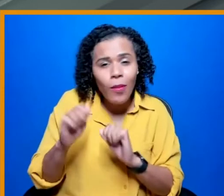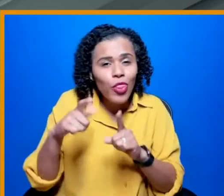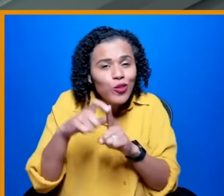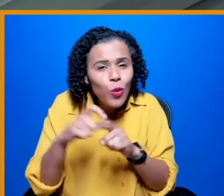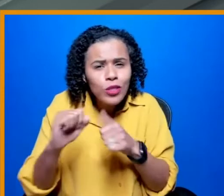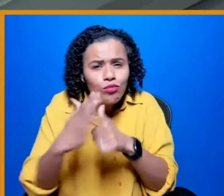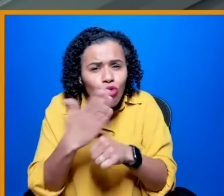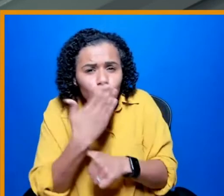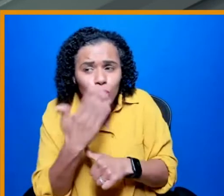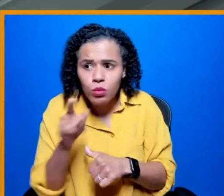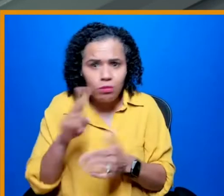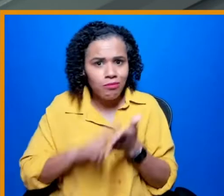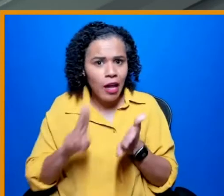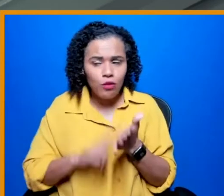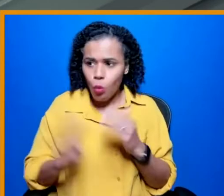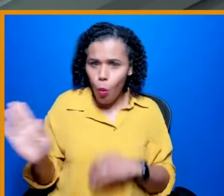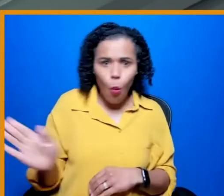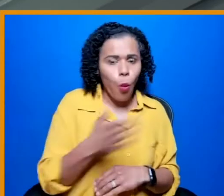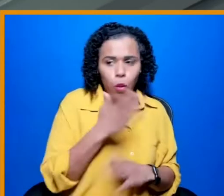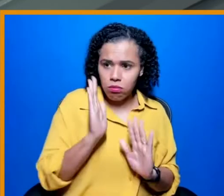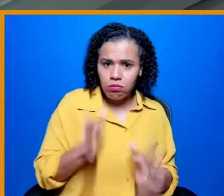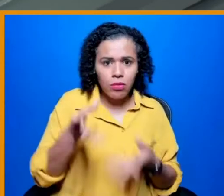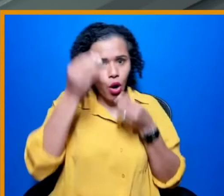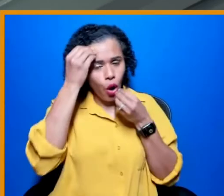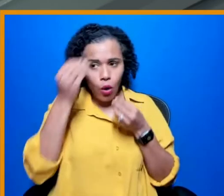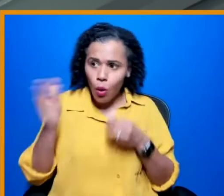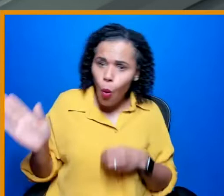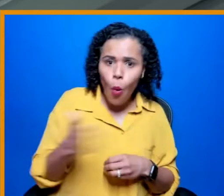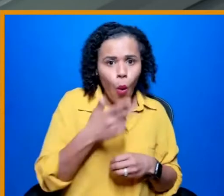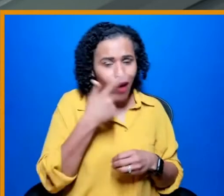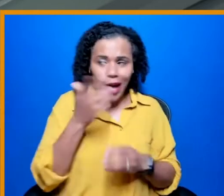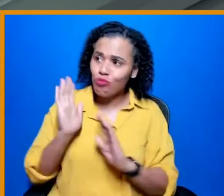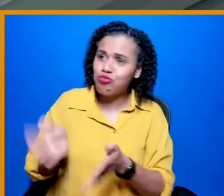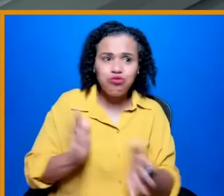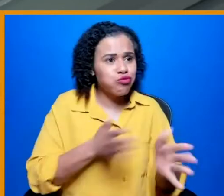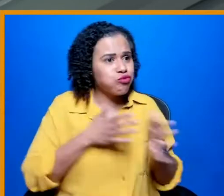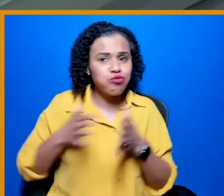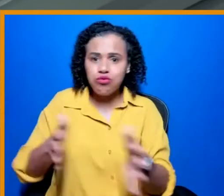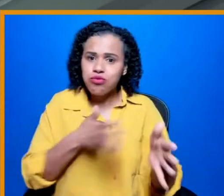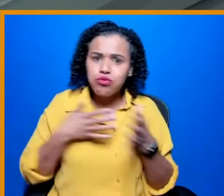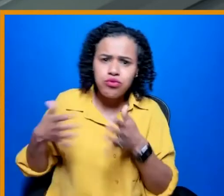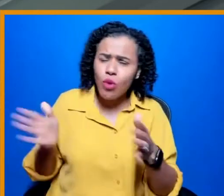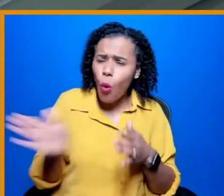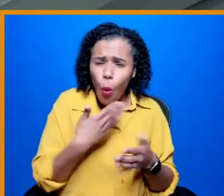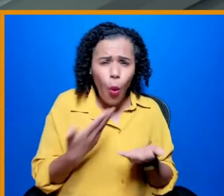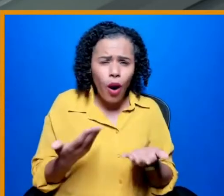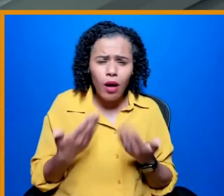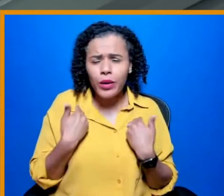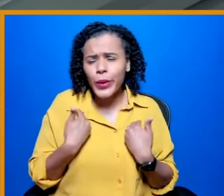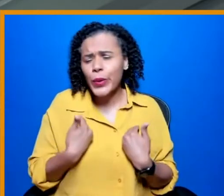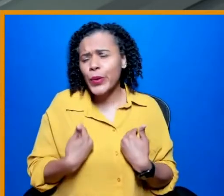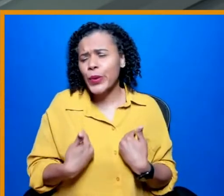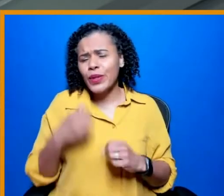actually natural that everybody could speak British Sign Language. And what an enriching